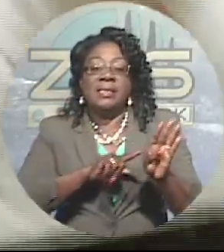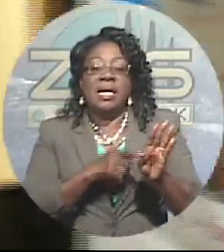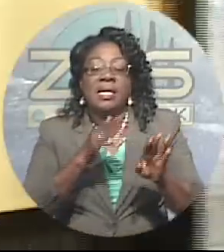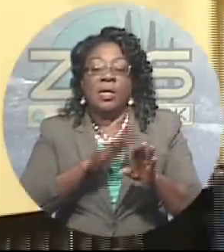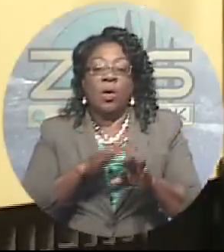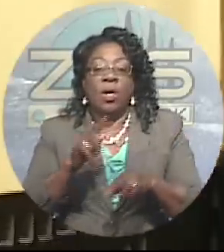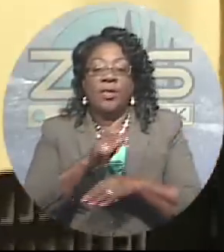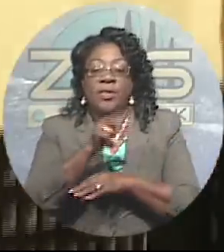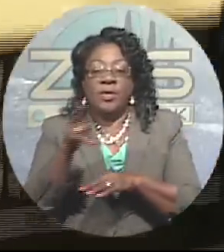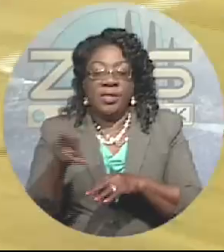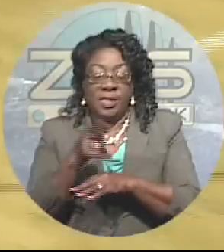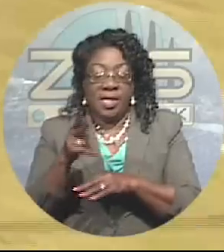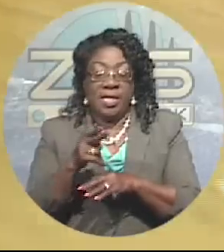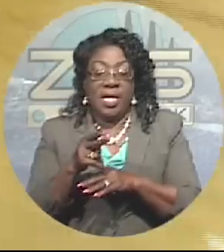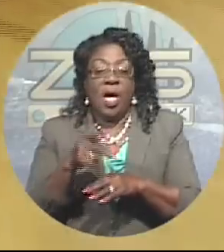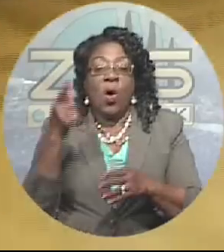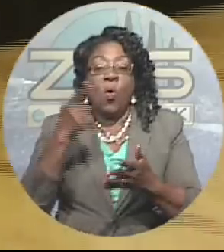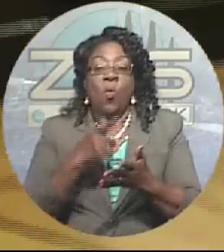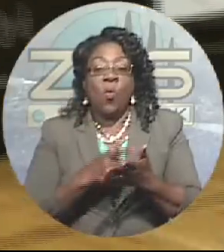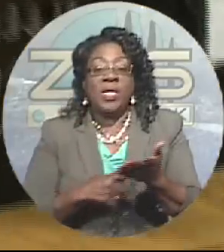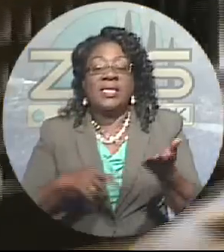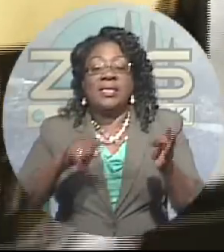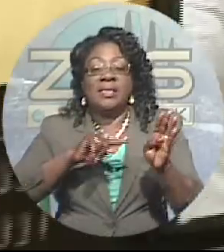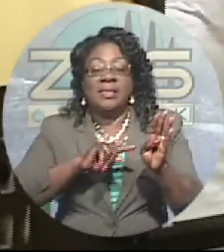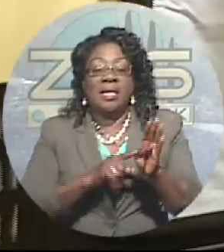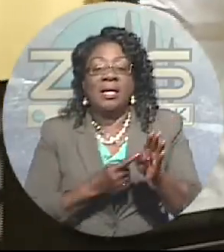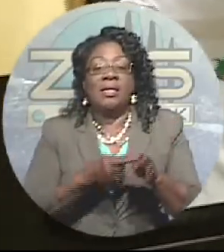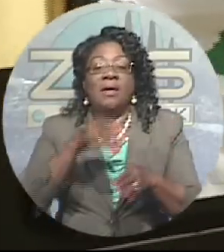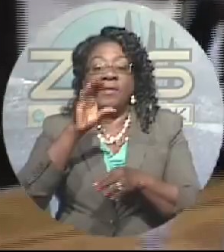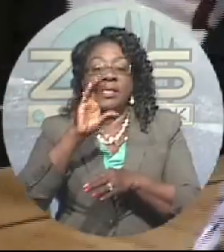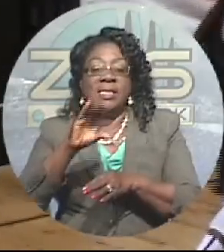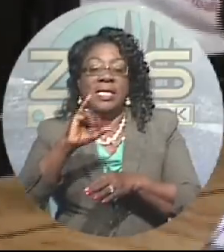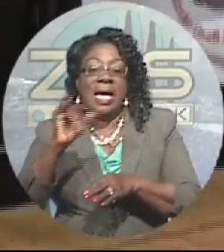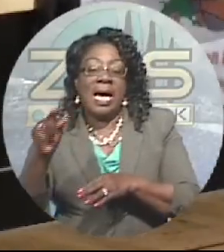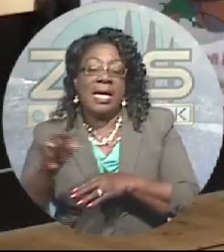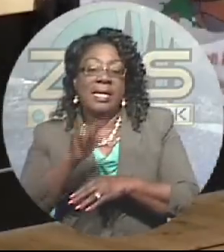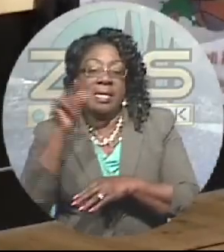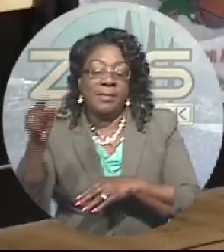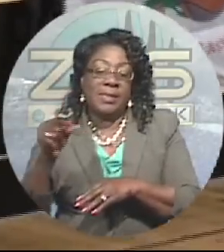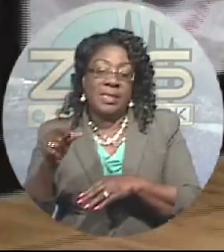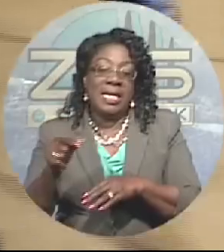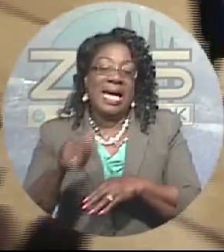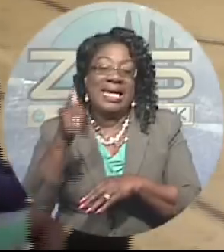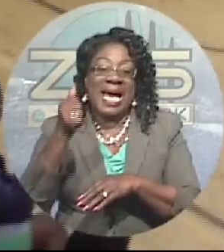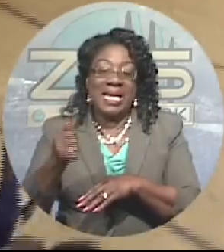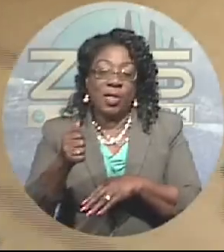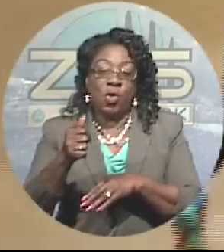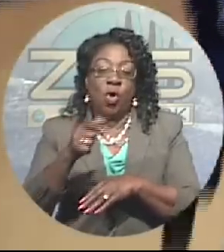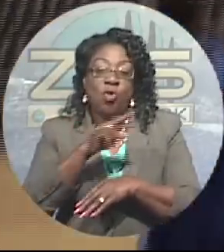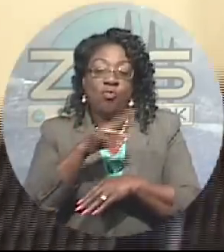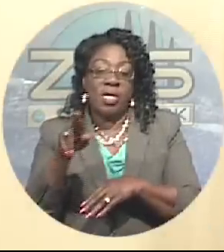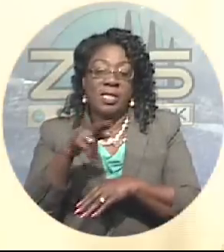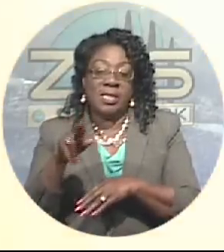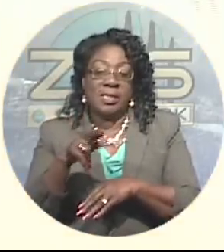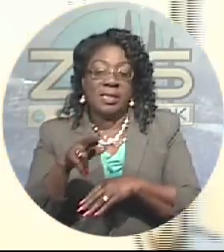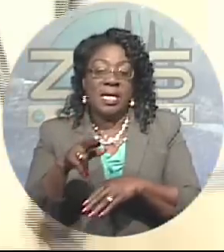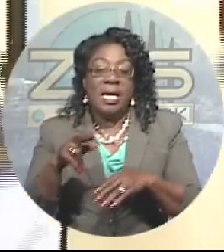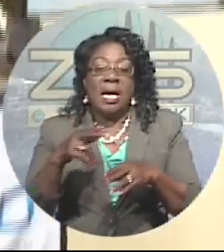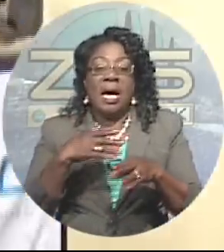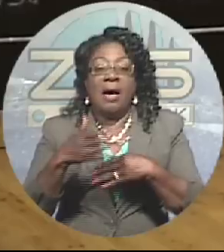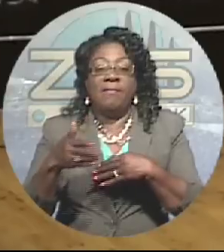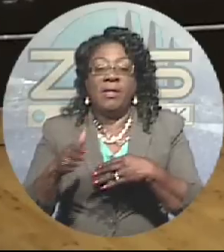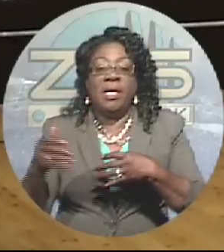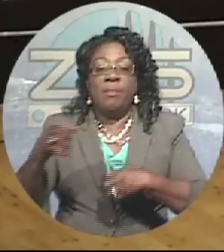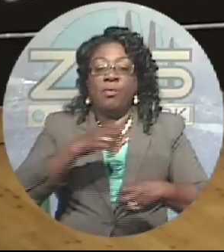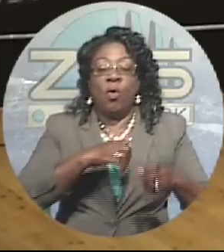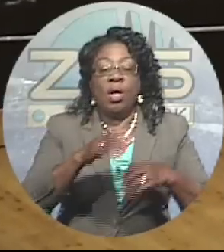big questions heading in, what's the status of the C.I. Gibson Rattlers and Anatol Rogers Timberwolves following their brawl on